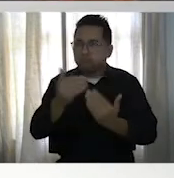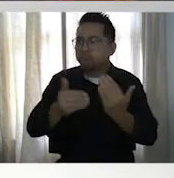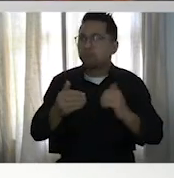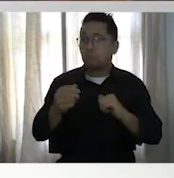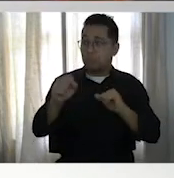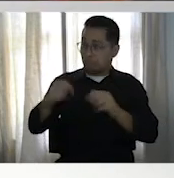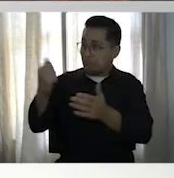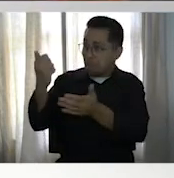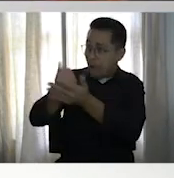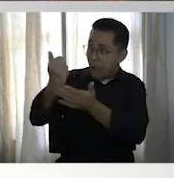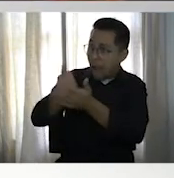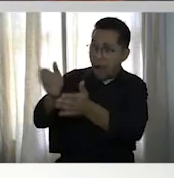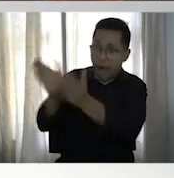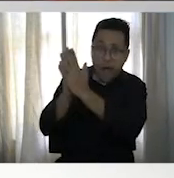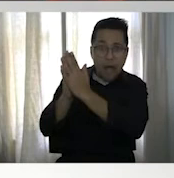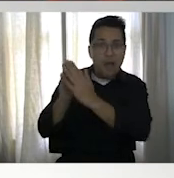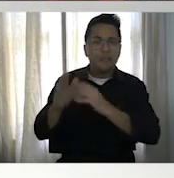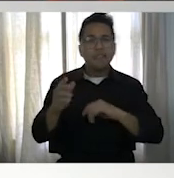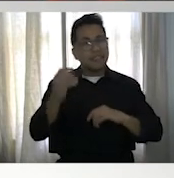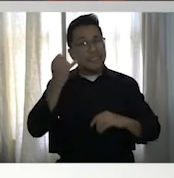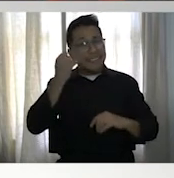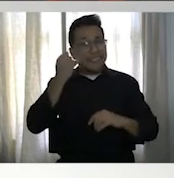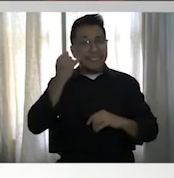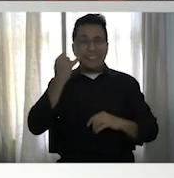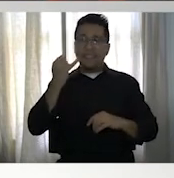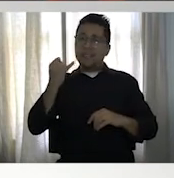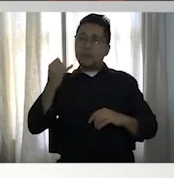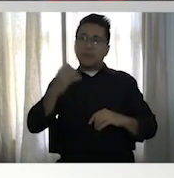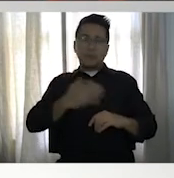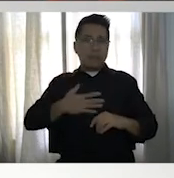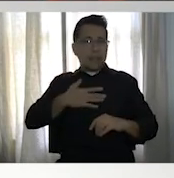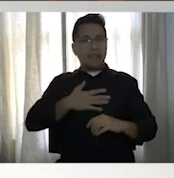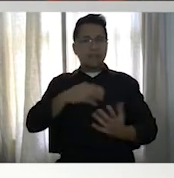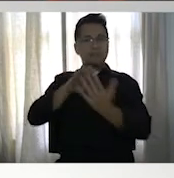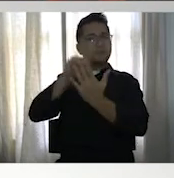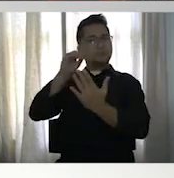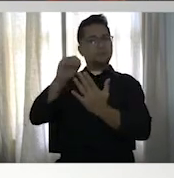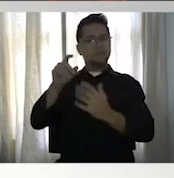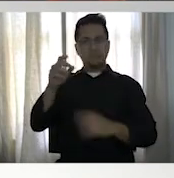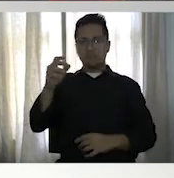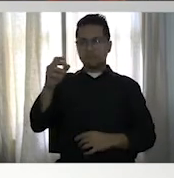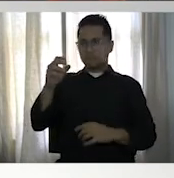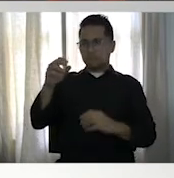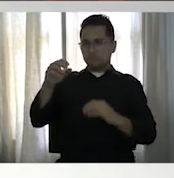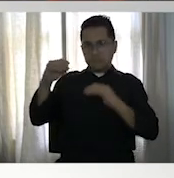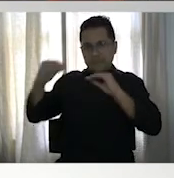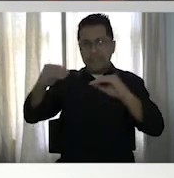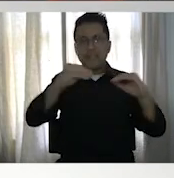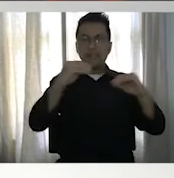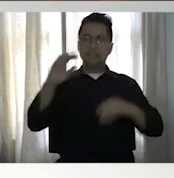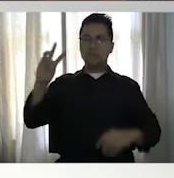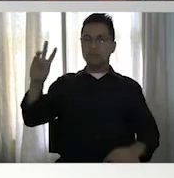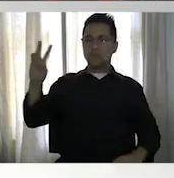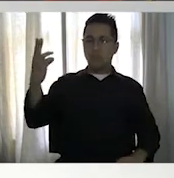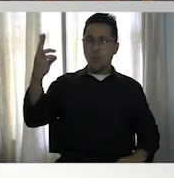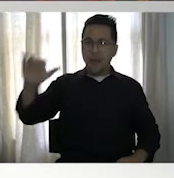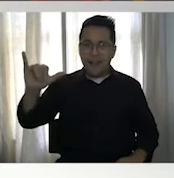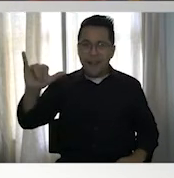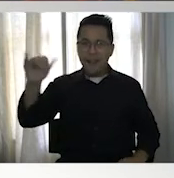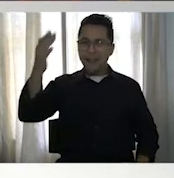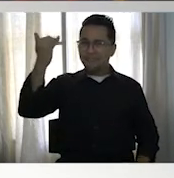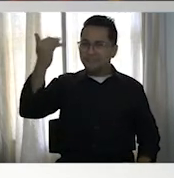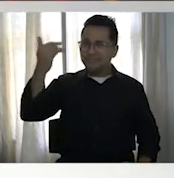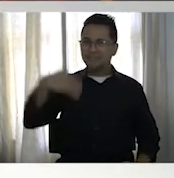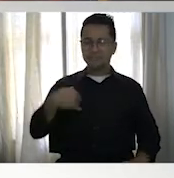if you get nothing else from today, please get that why constantly, constantly. We want them to think and to problem